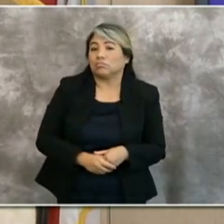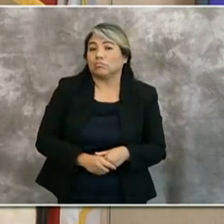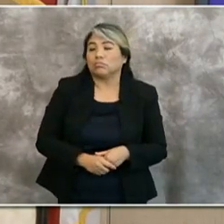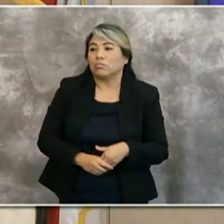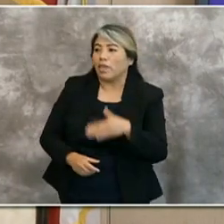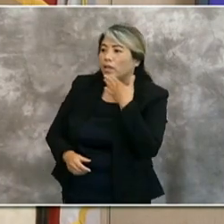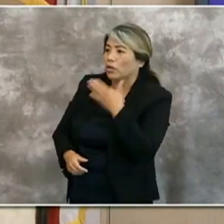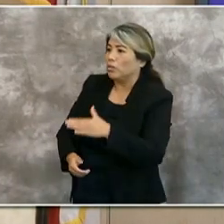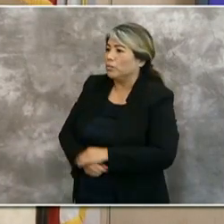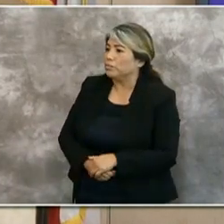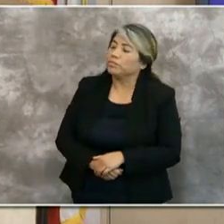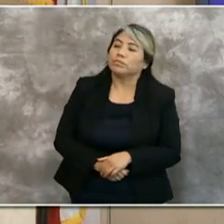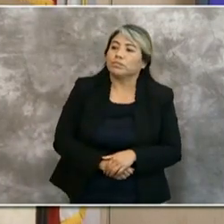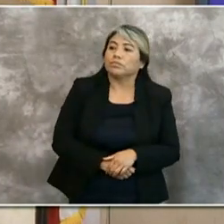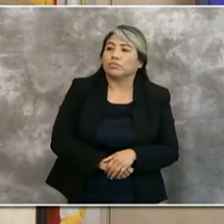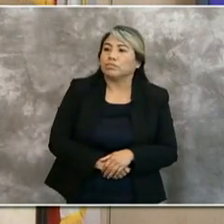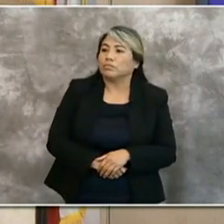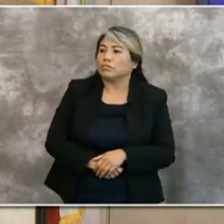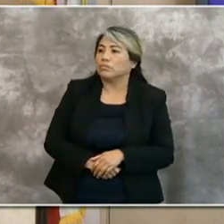Thank you.